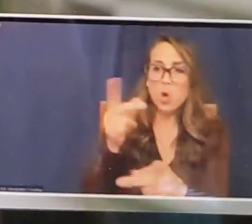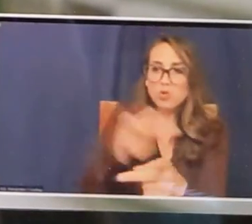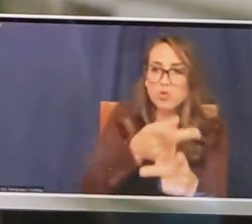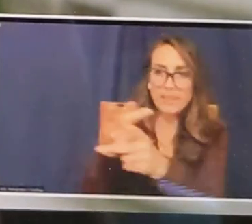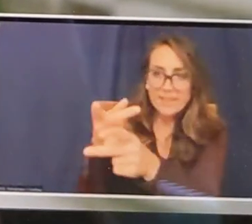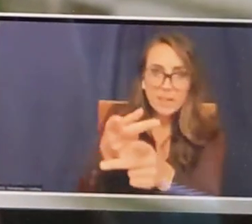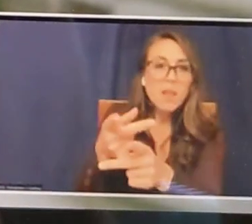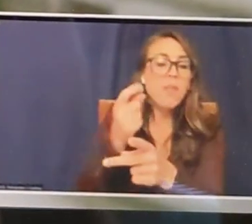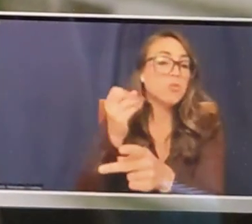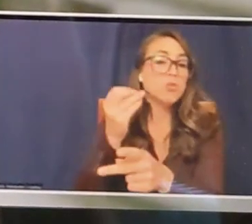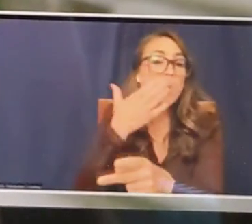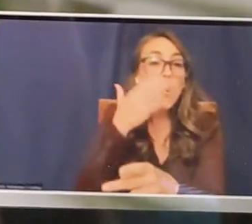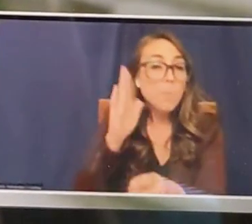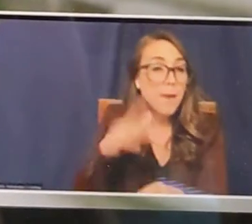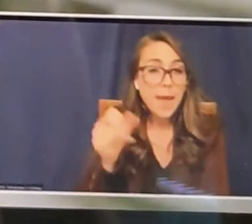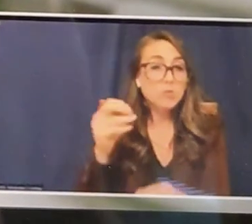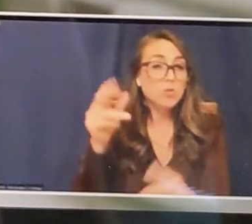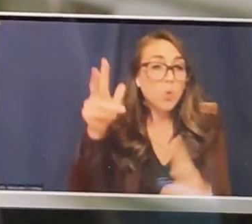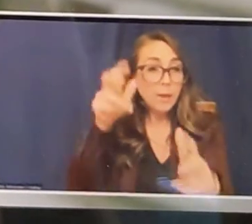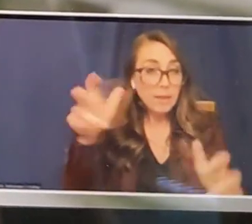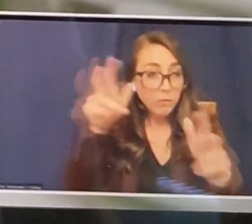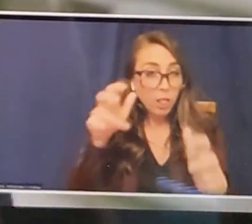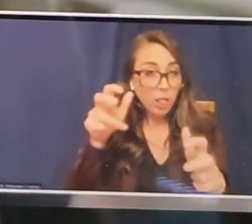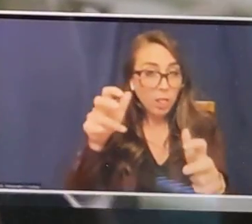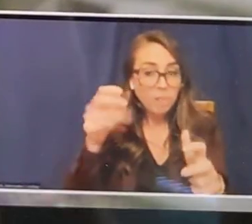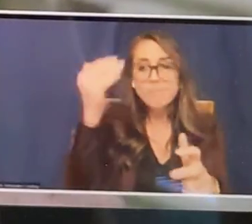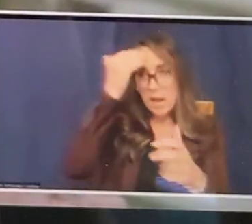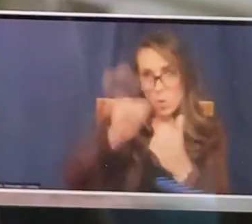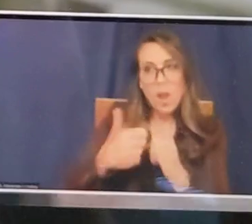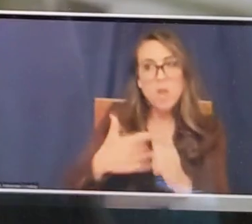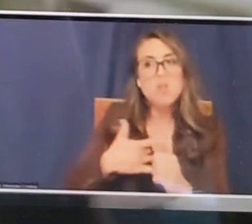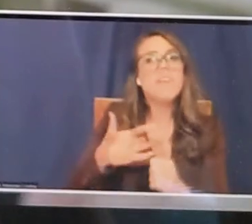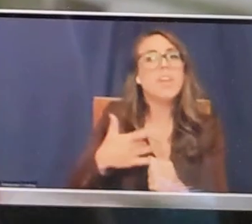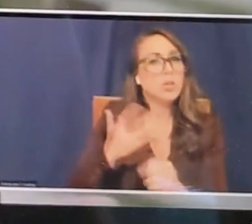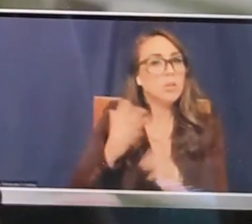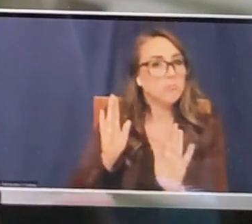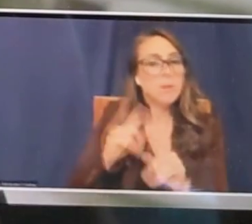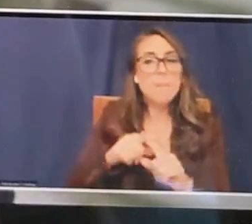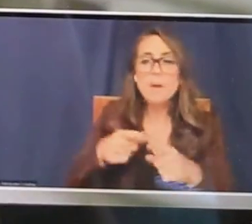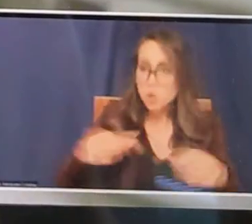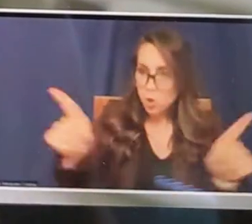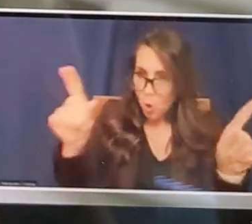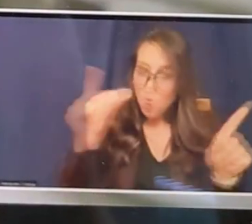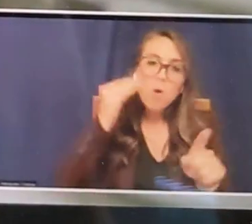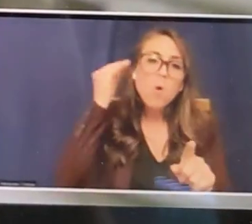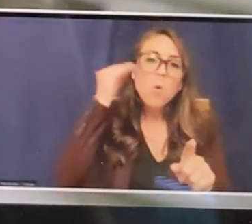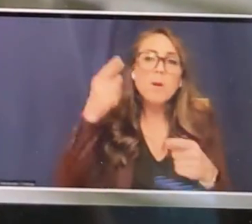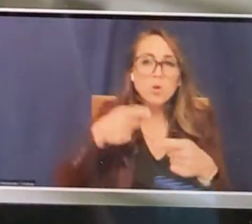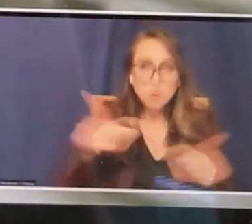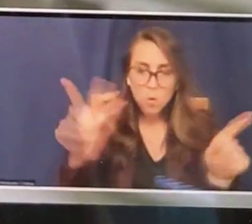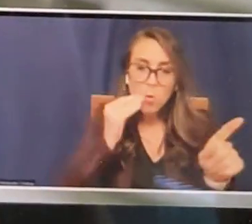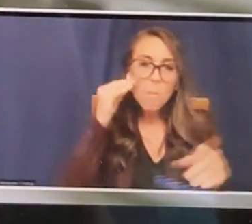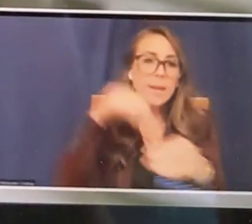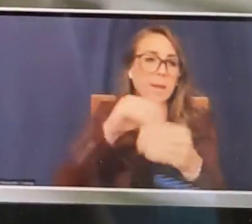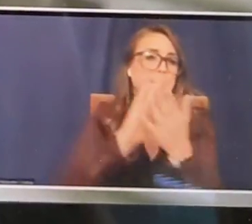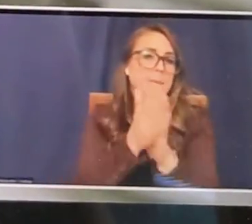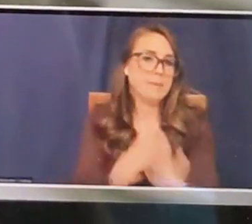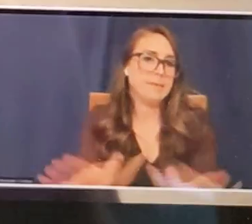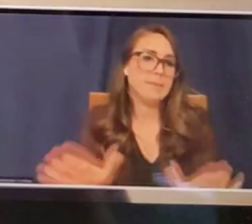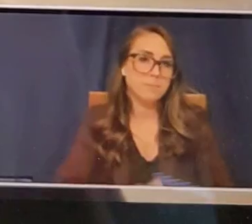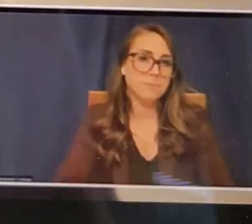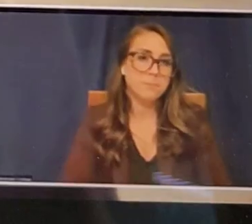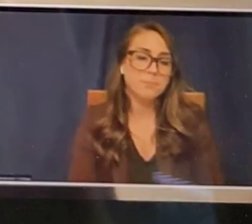so evil. I know how you feel. But go home and go home in peace. When I got